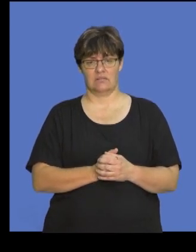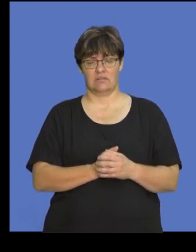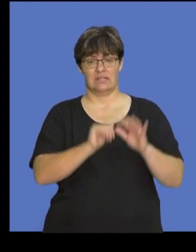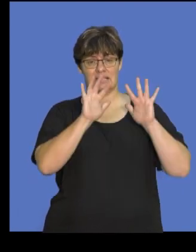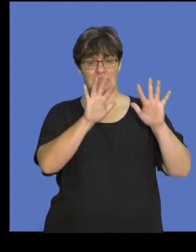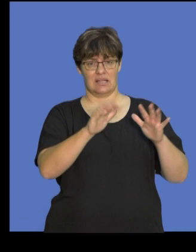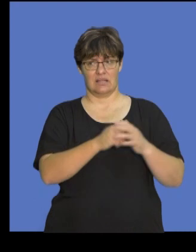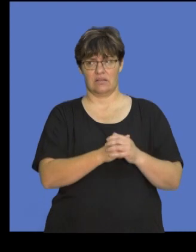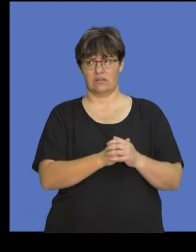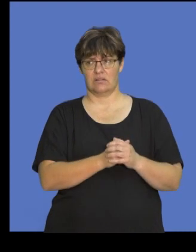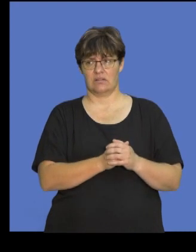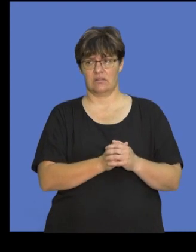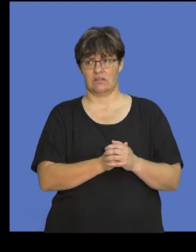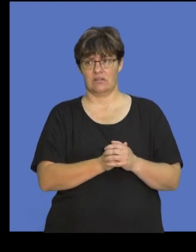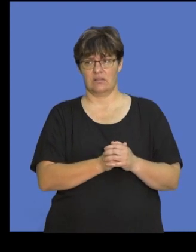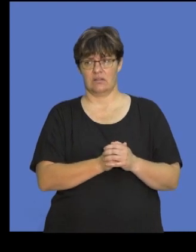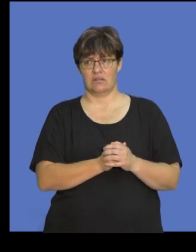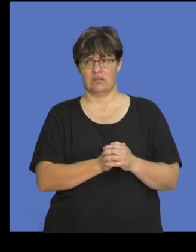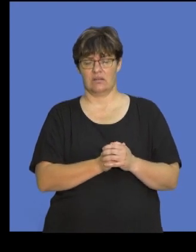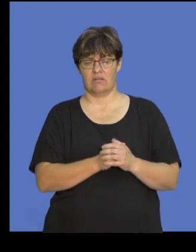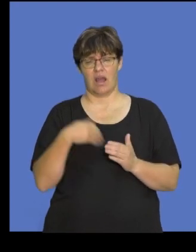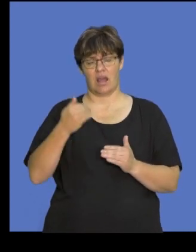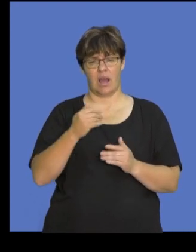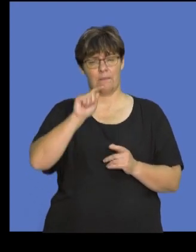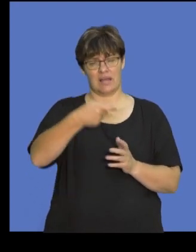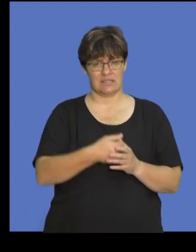would be 10. And if we used the